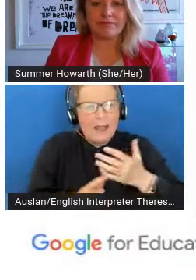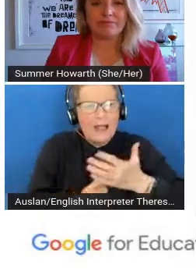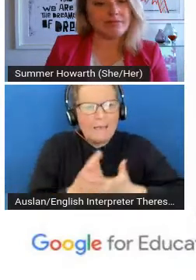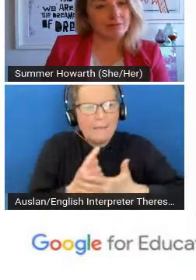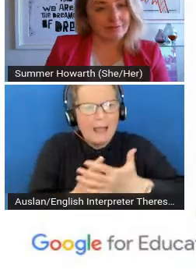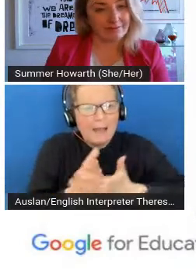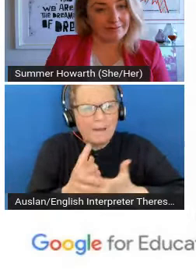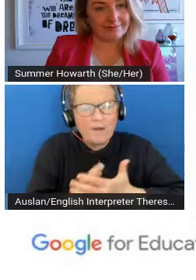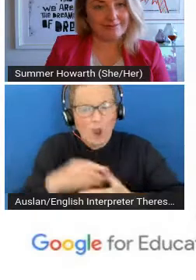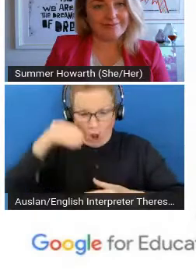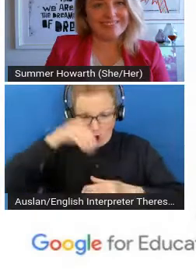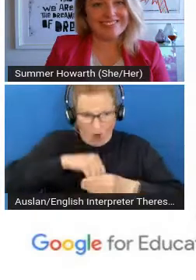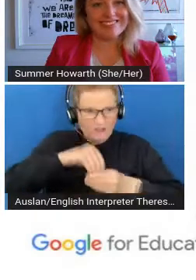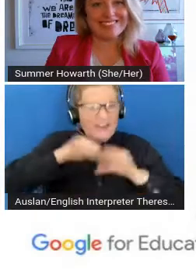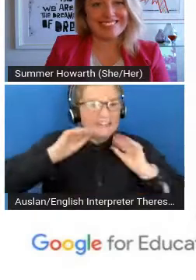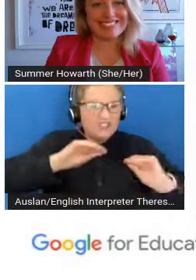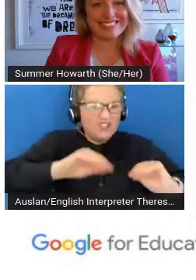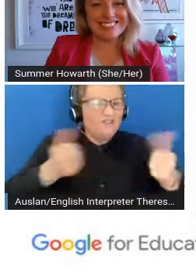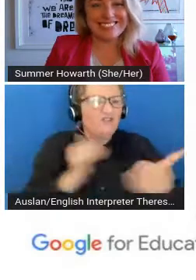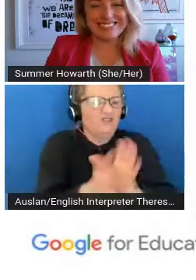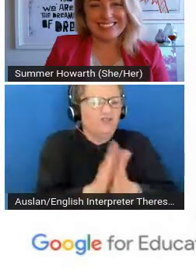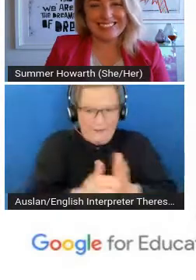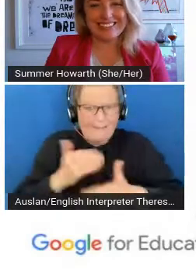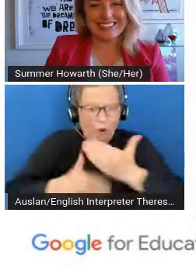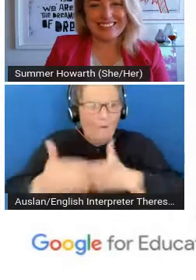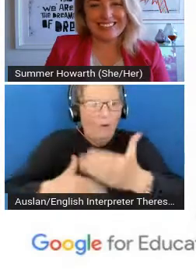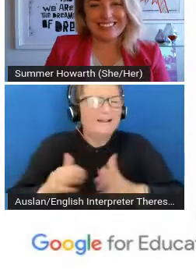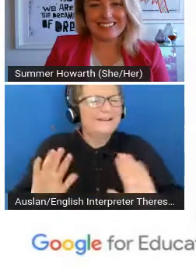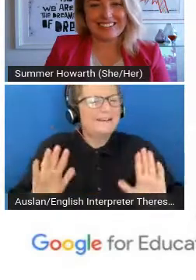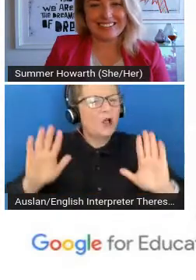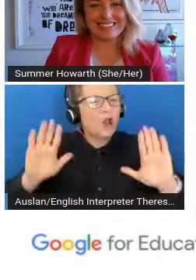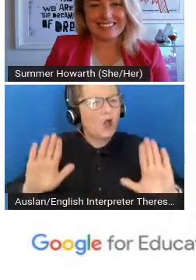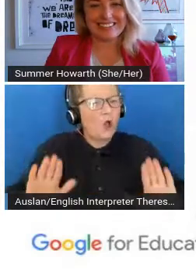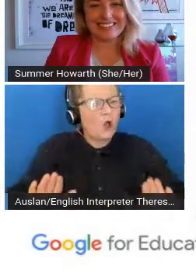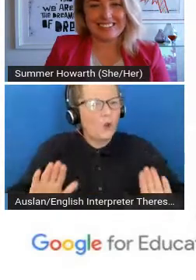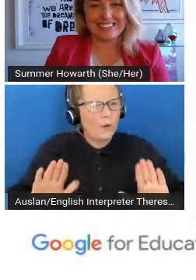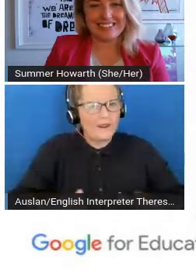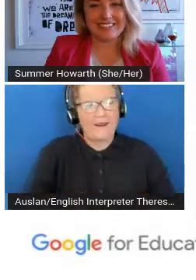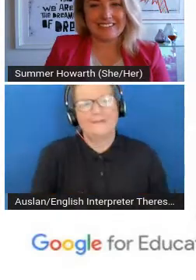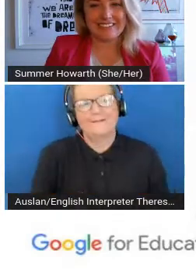classroom focus. 100%. I love that comment. Oh, and Tim got another one.